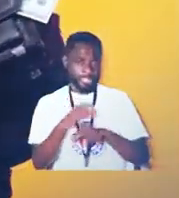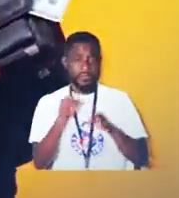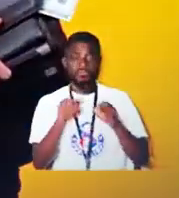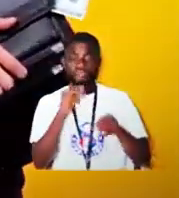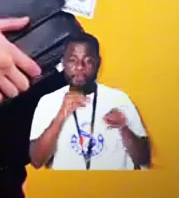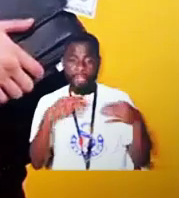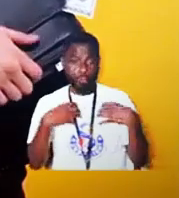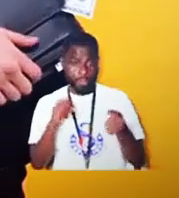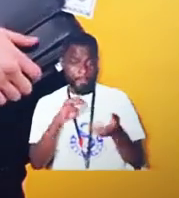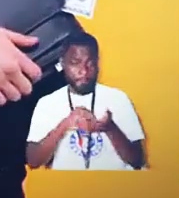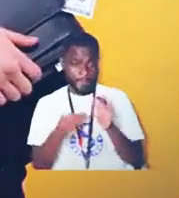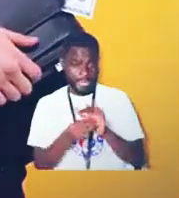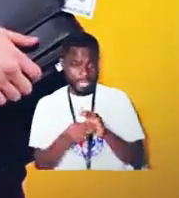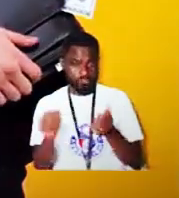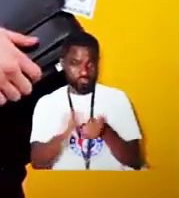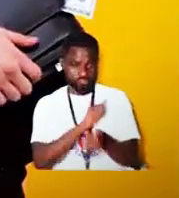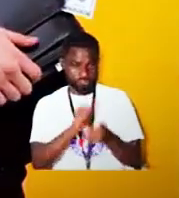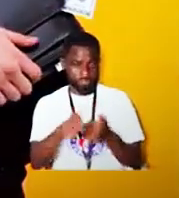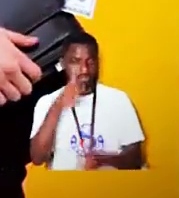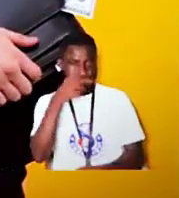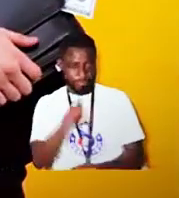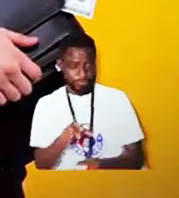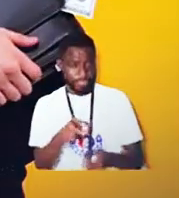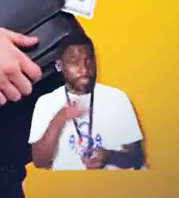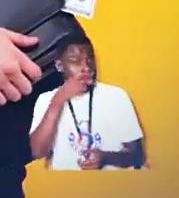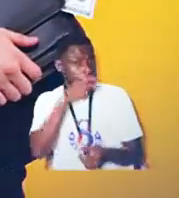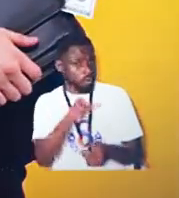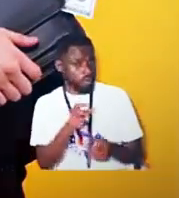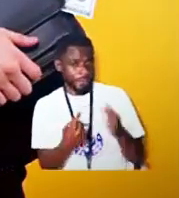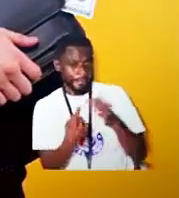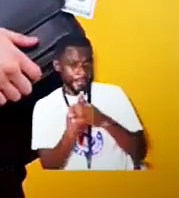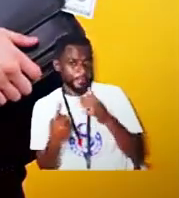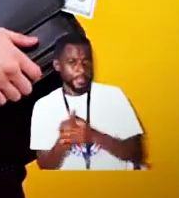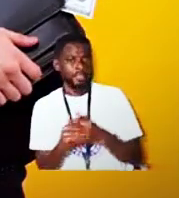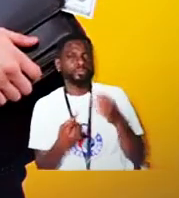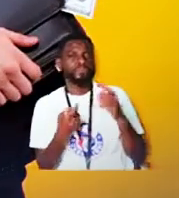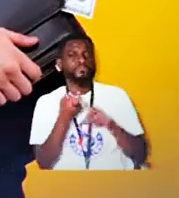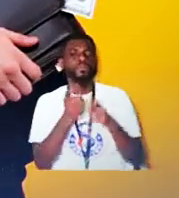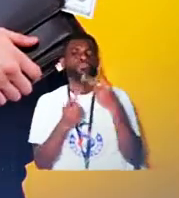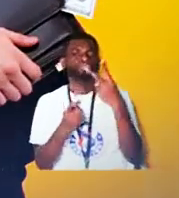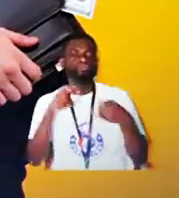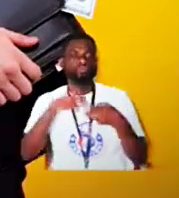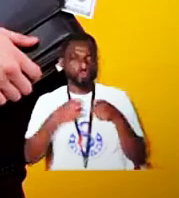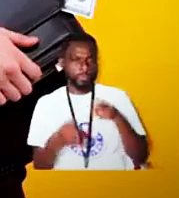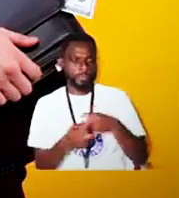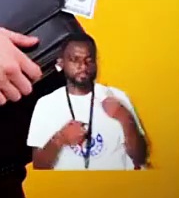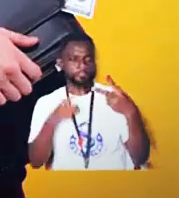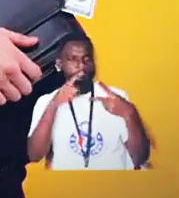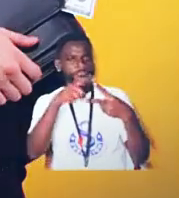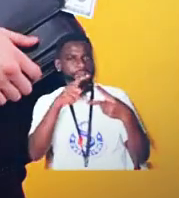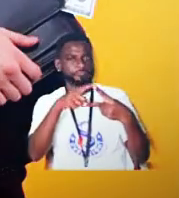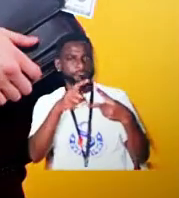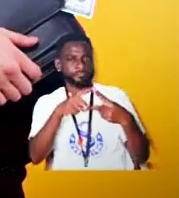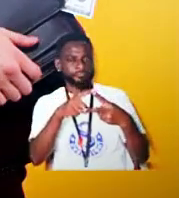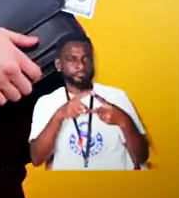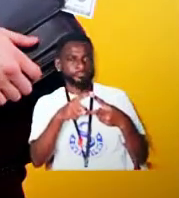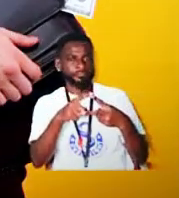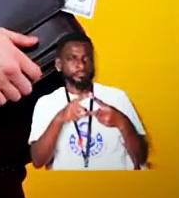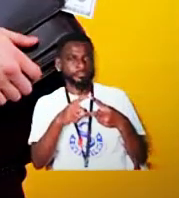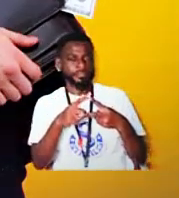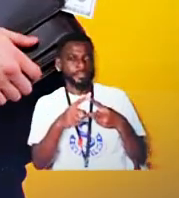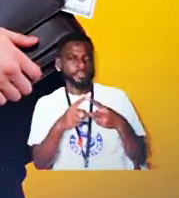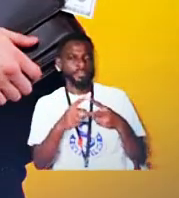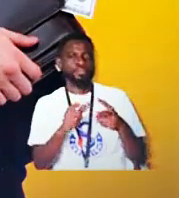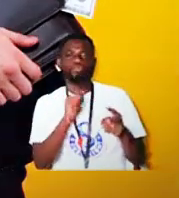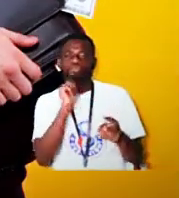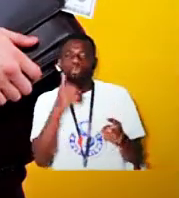it. And corruption arises out of two key problems. Number one, incompetence.